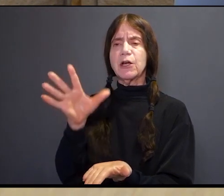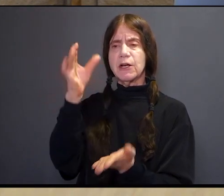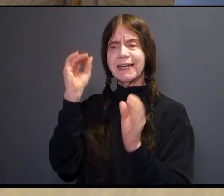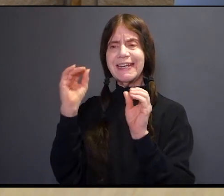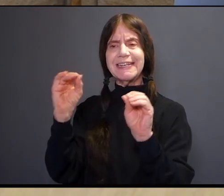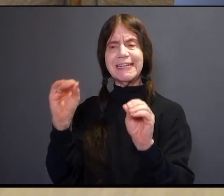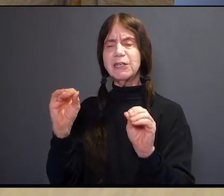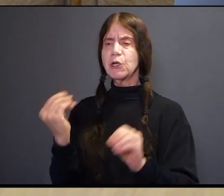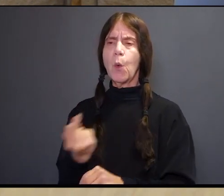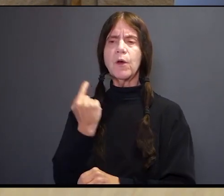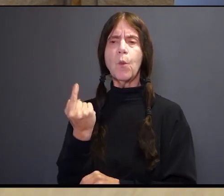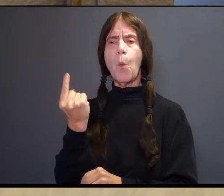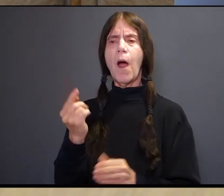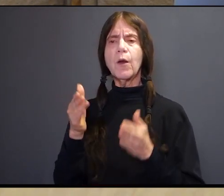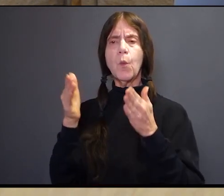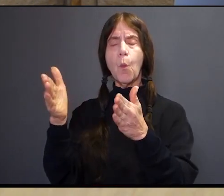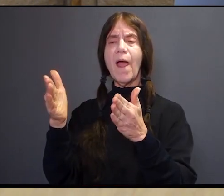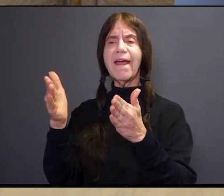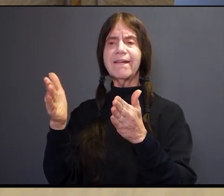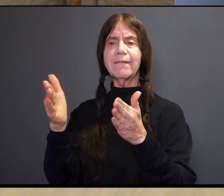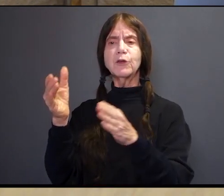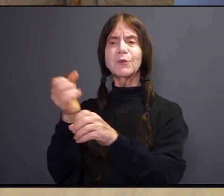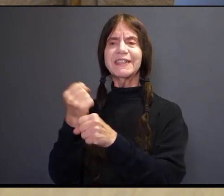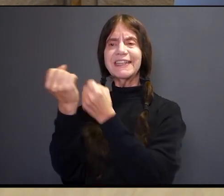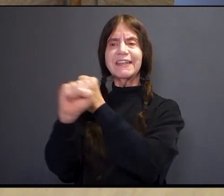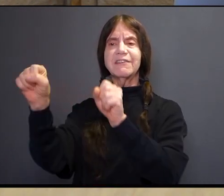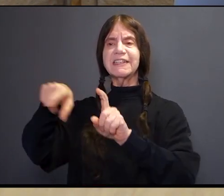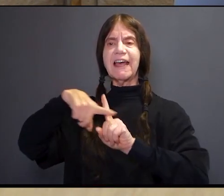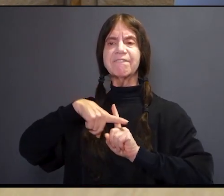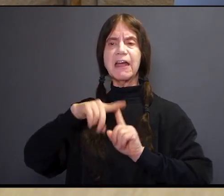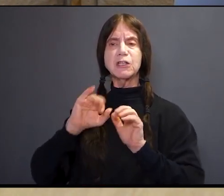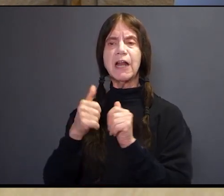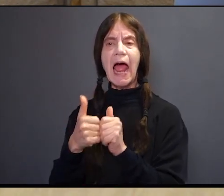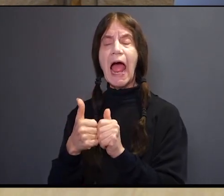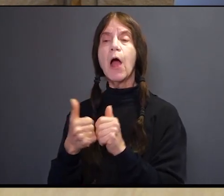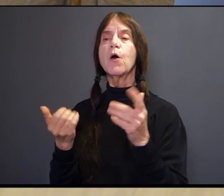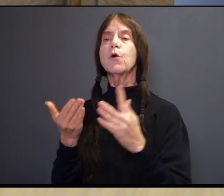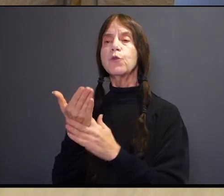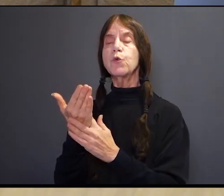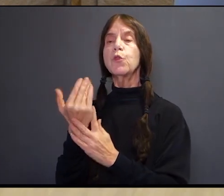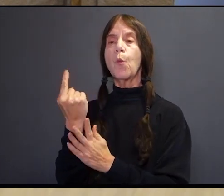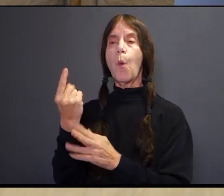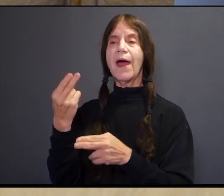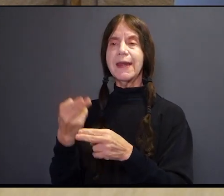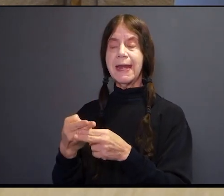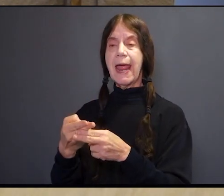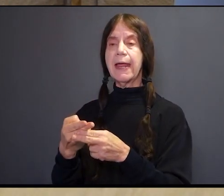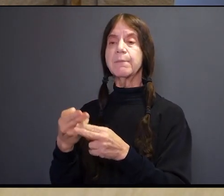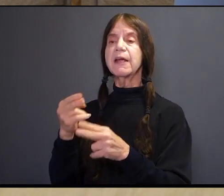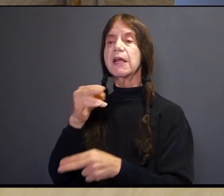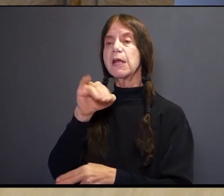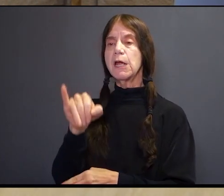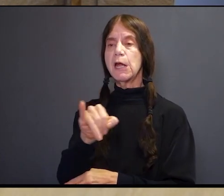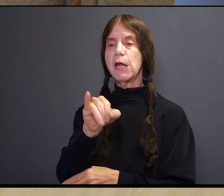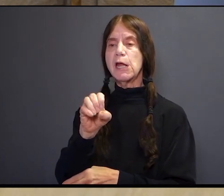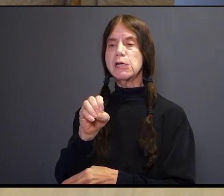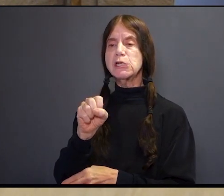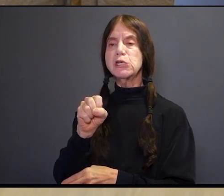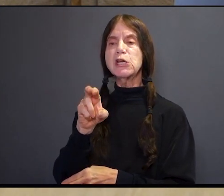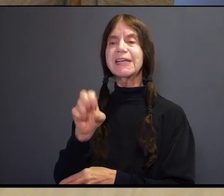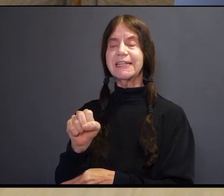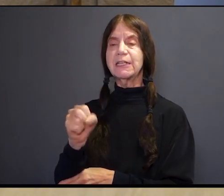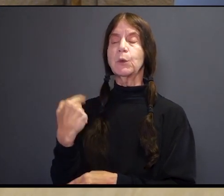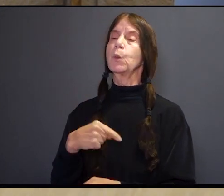us that there is only one way to salvation, and that is through the one named Jesus. So let